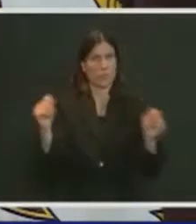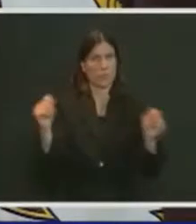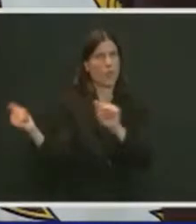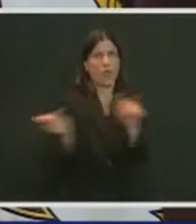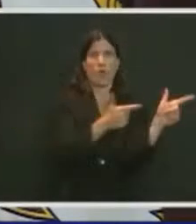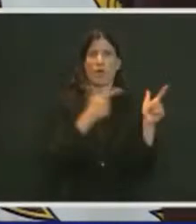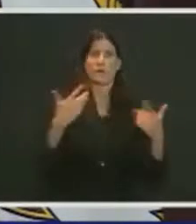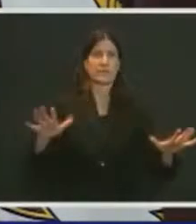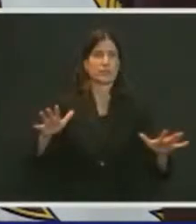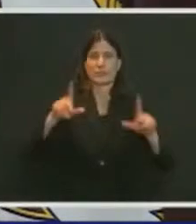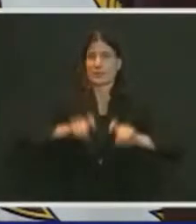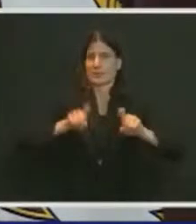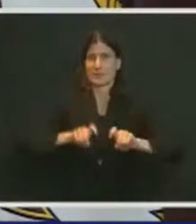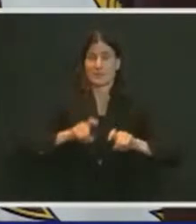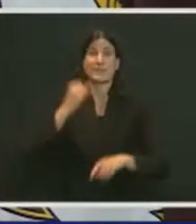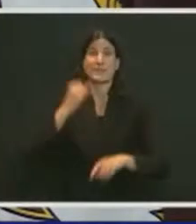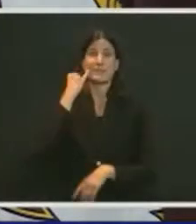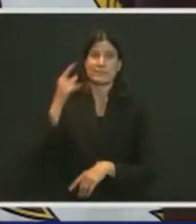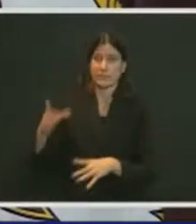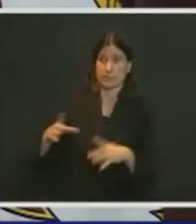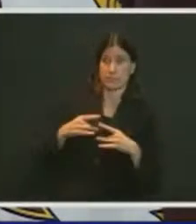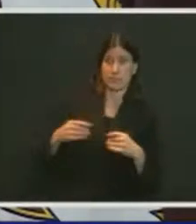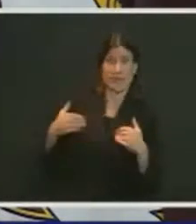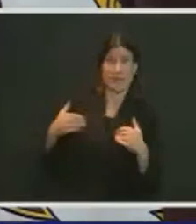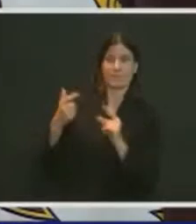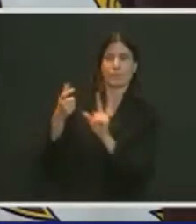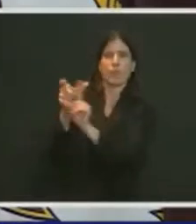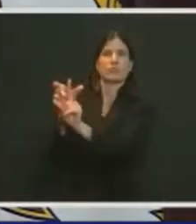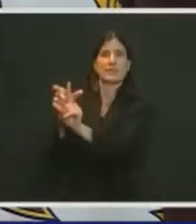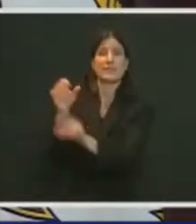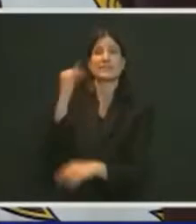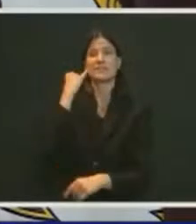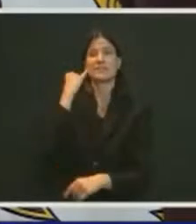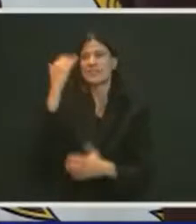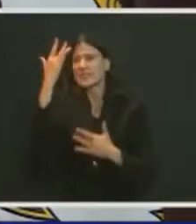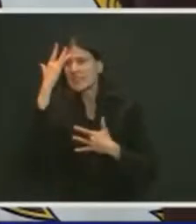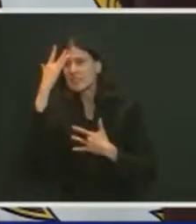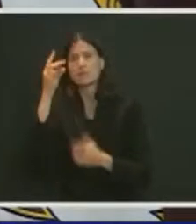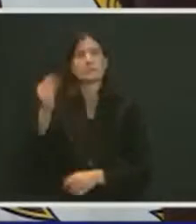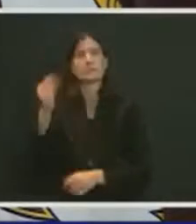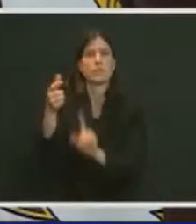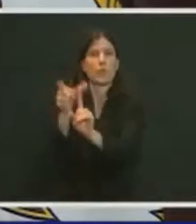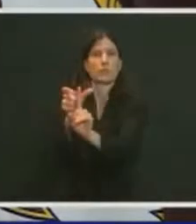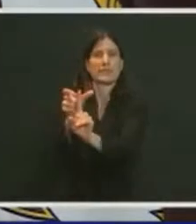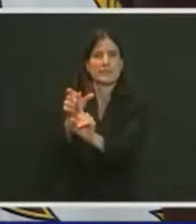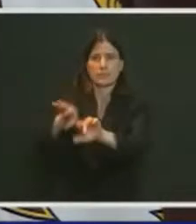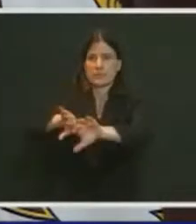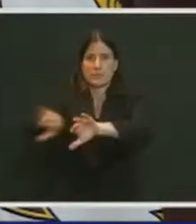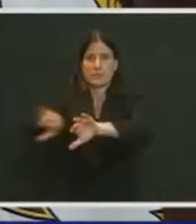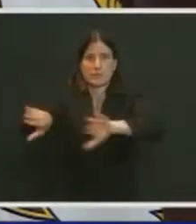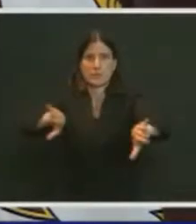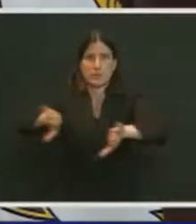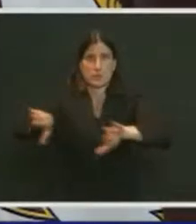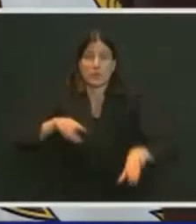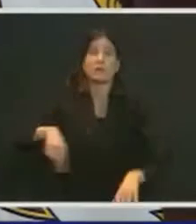team there. We've been better able to provide PPE to everybody there.